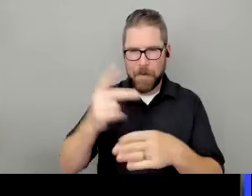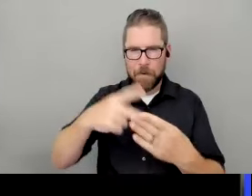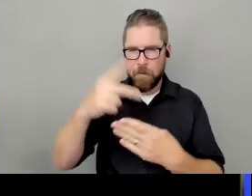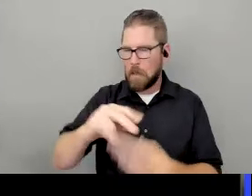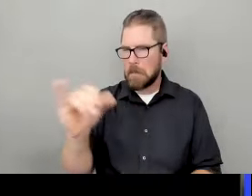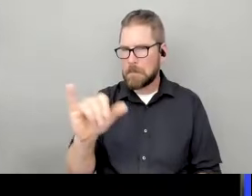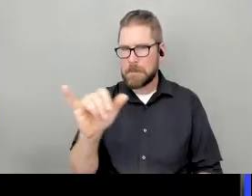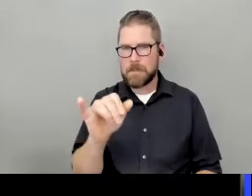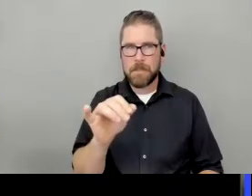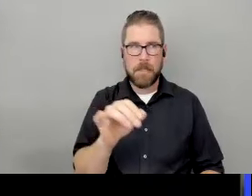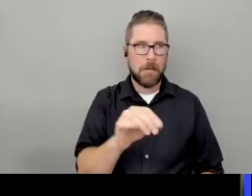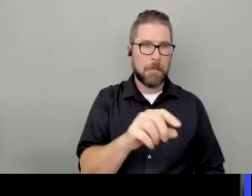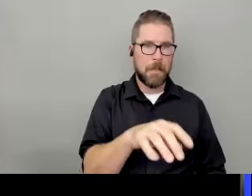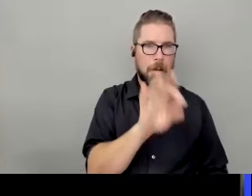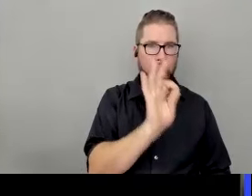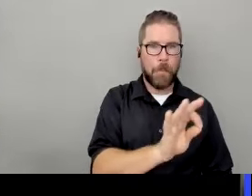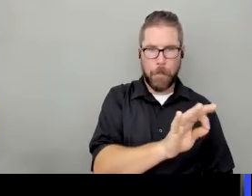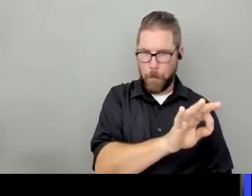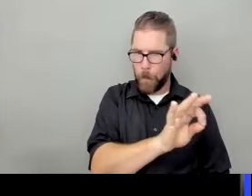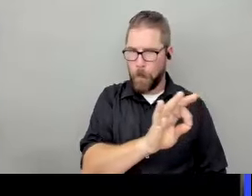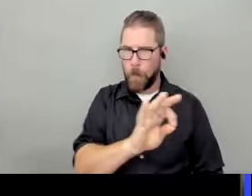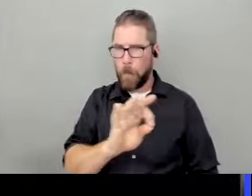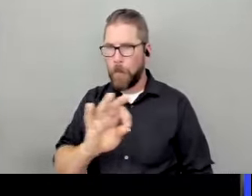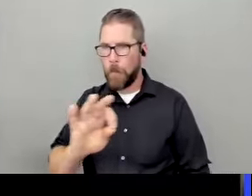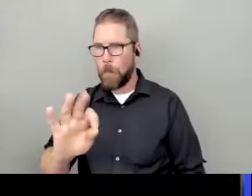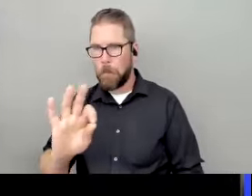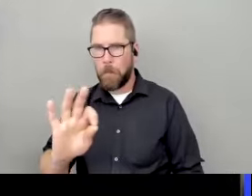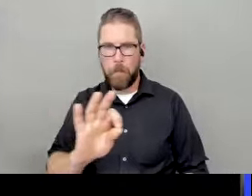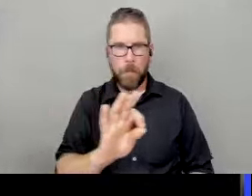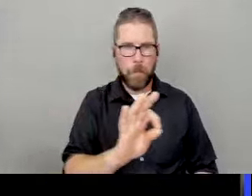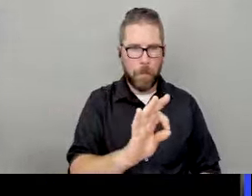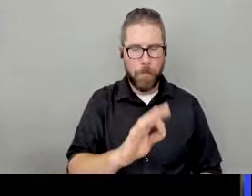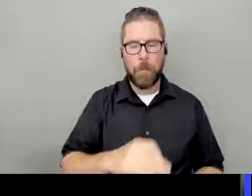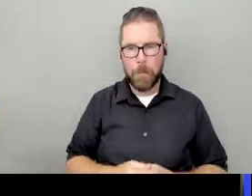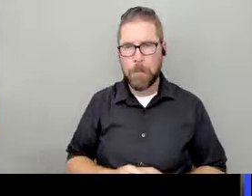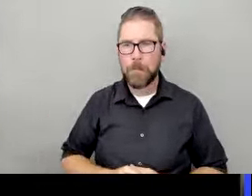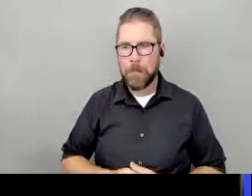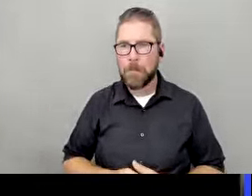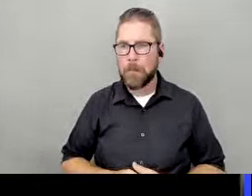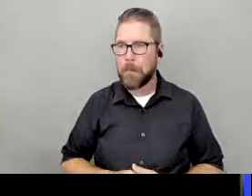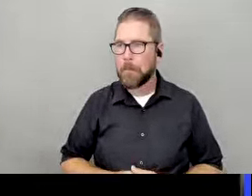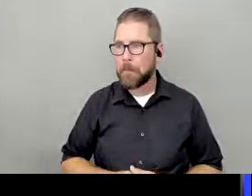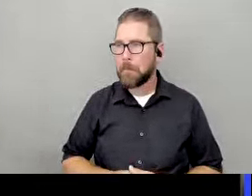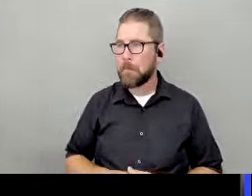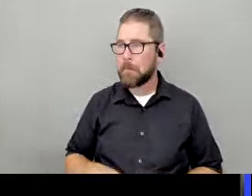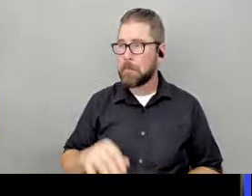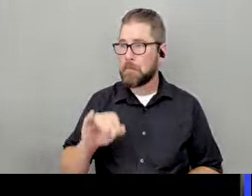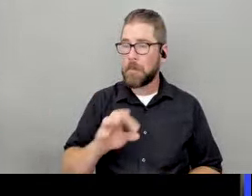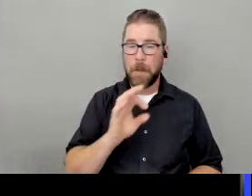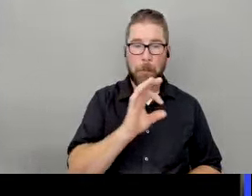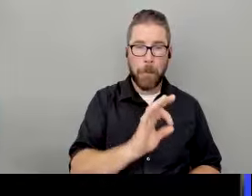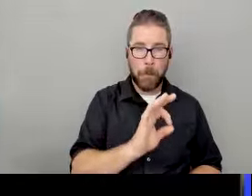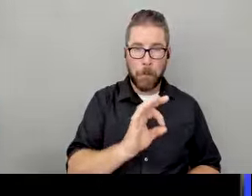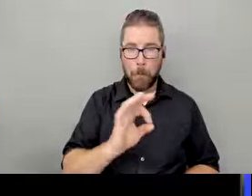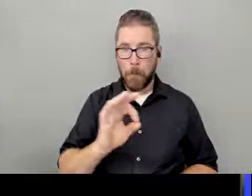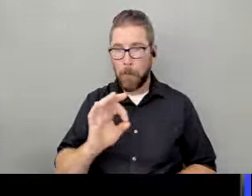it goes along the timeline. It's no different. Once you have the little bubble on the bottom at a place in the